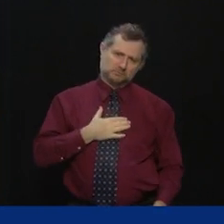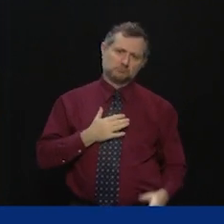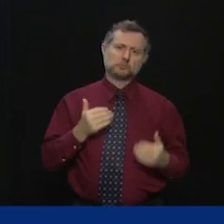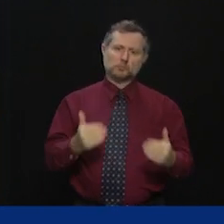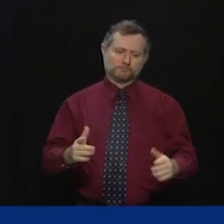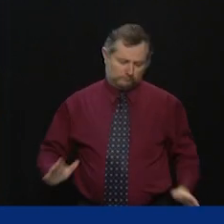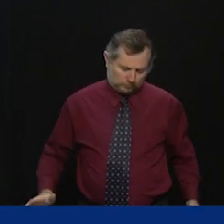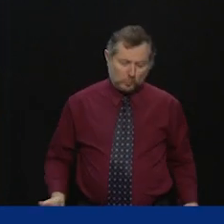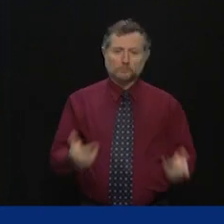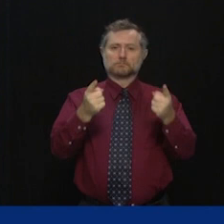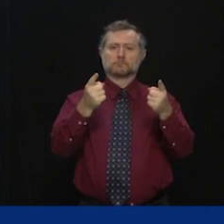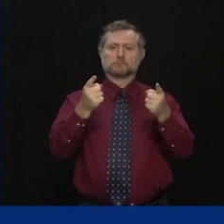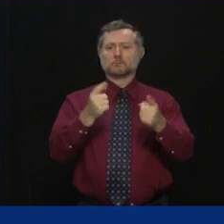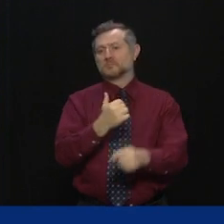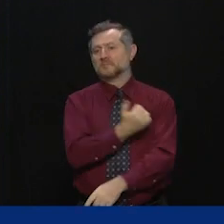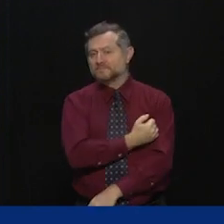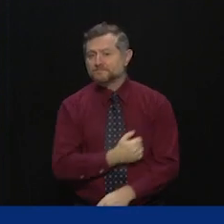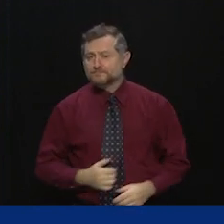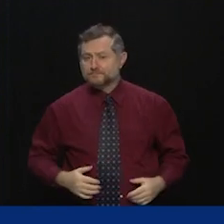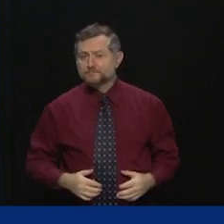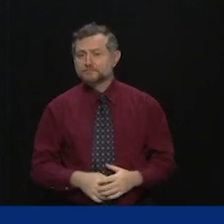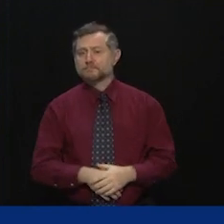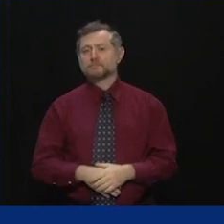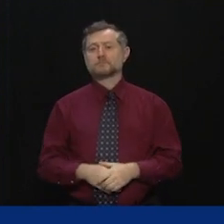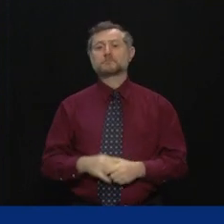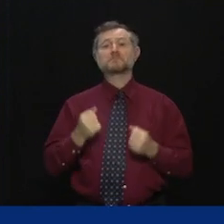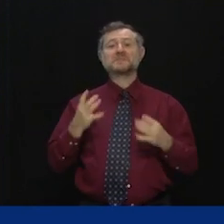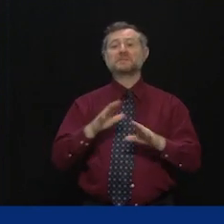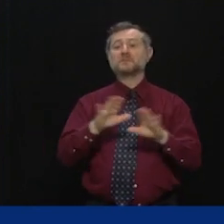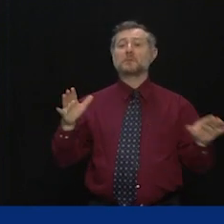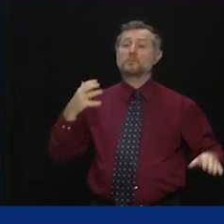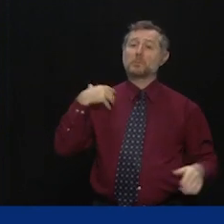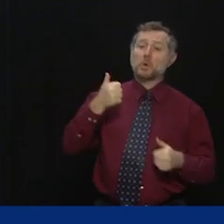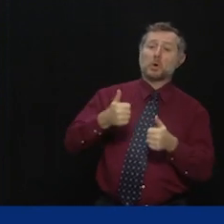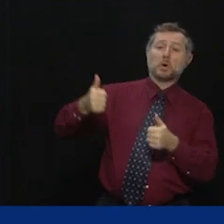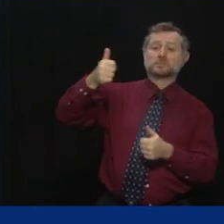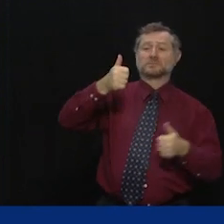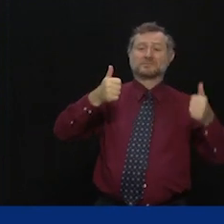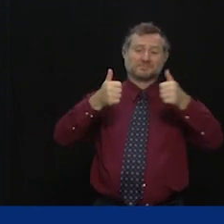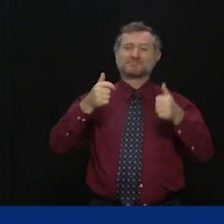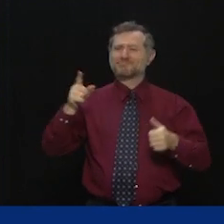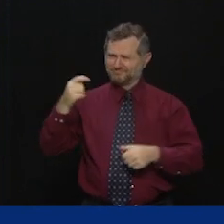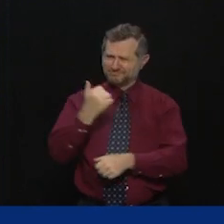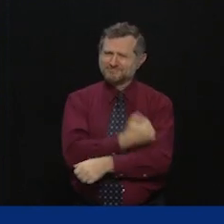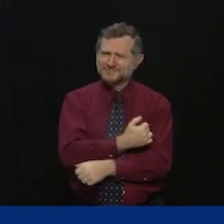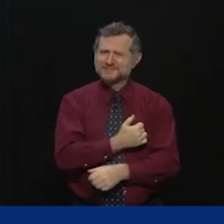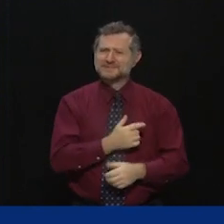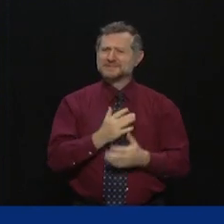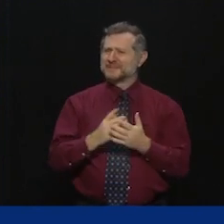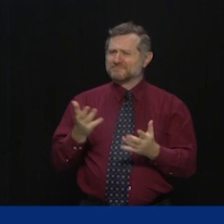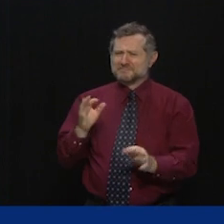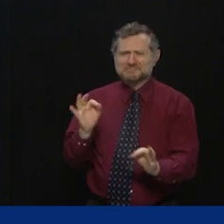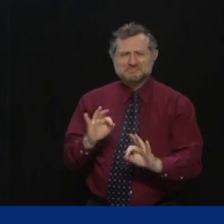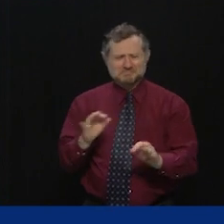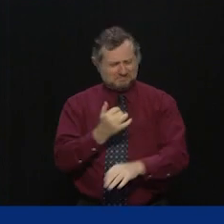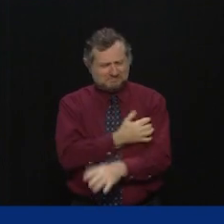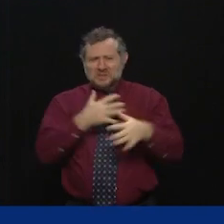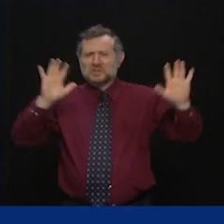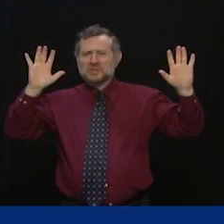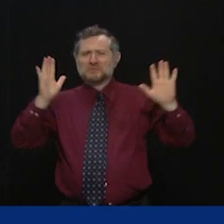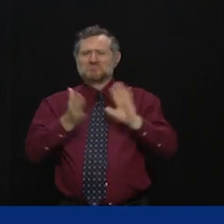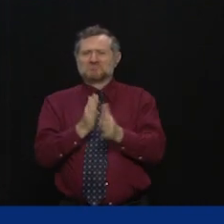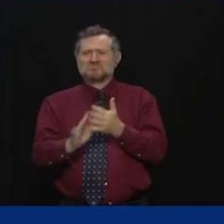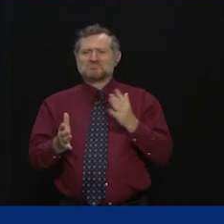lot of facilities, a lot of your employers are anxious to just give you the jab in the arm and say, you're part of the family, we need your